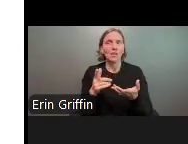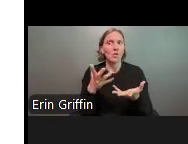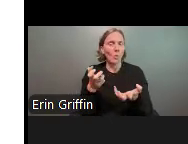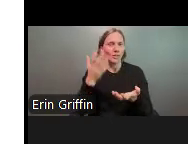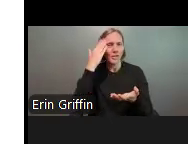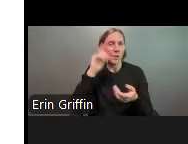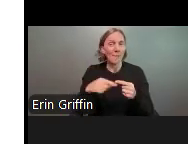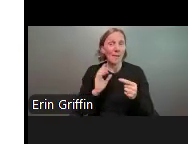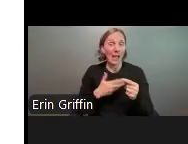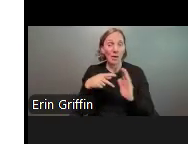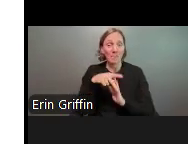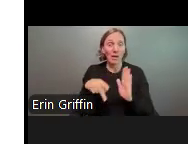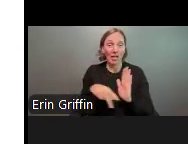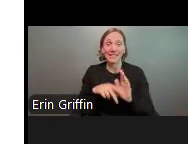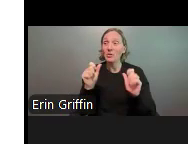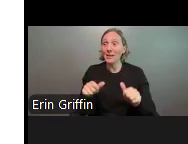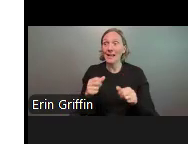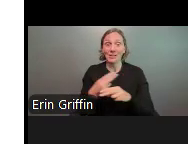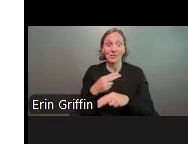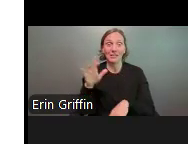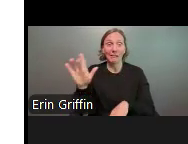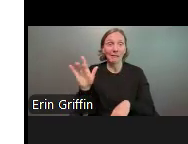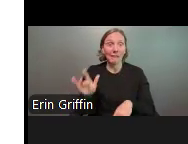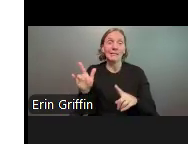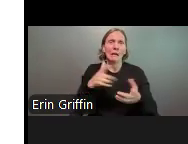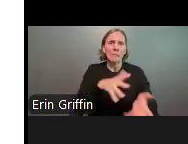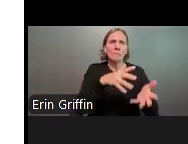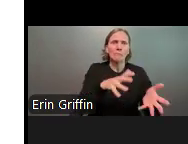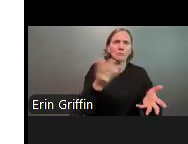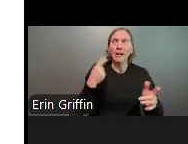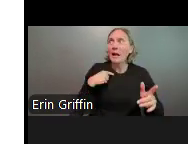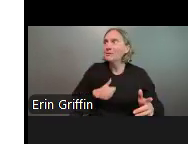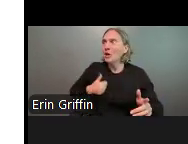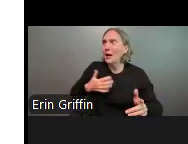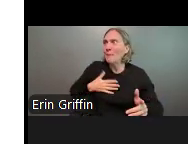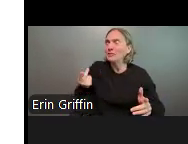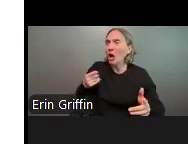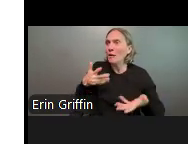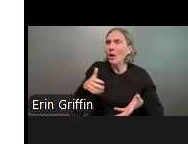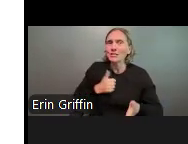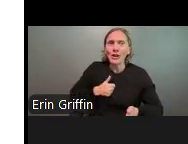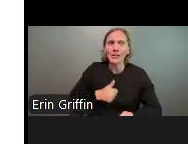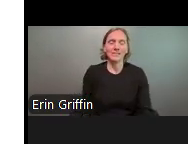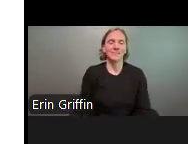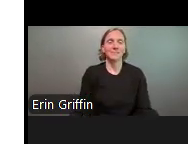the information is here for you. I'm sorry for my dog. Next slide.